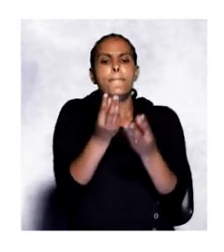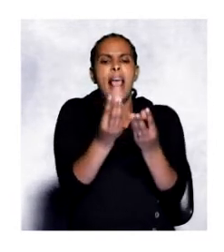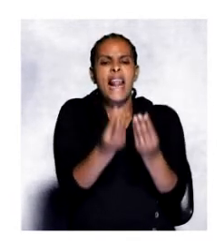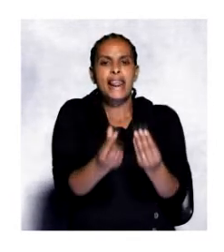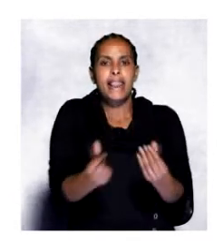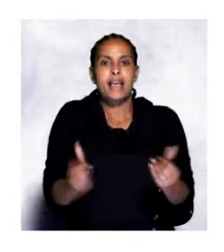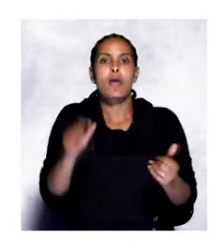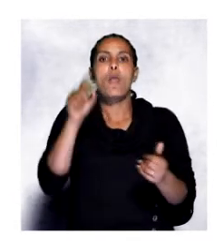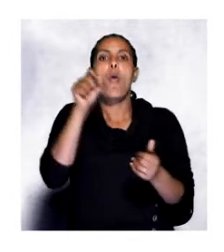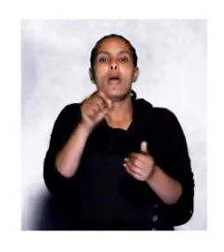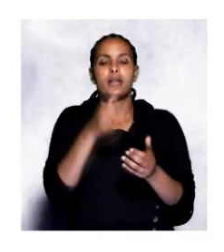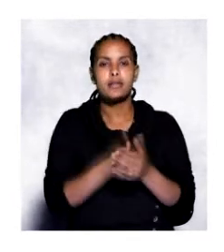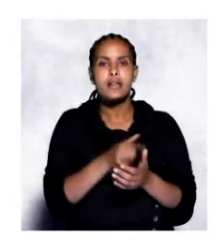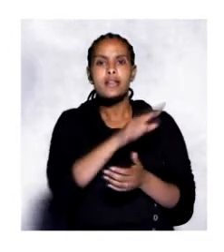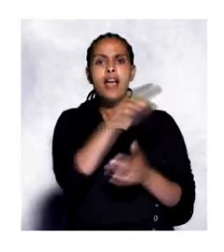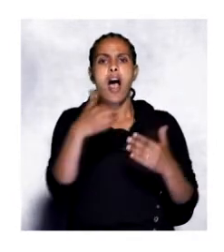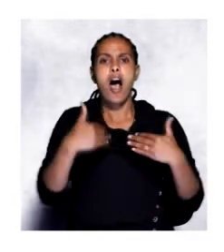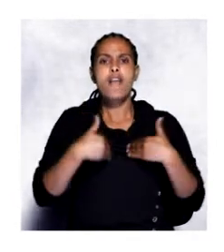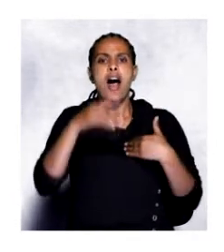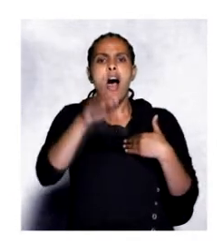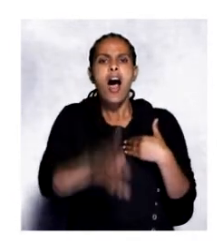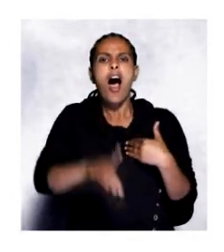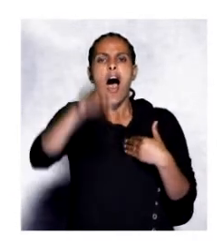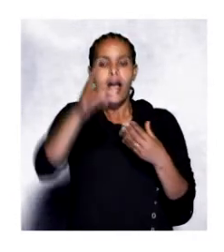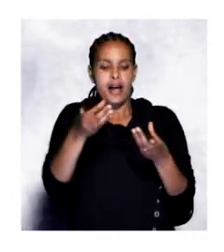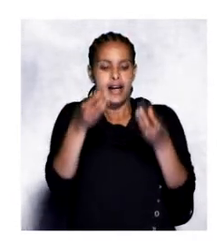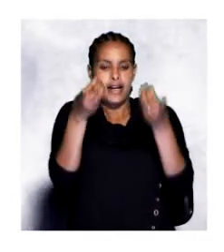points. They have high density.